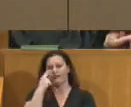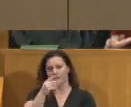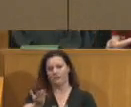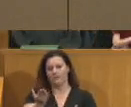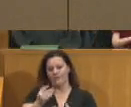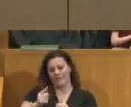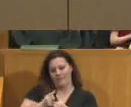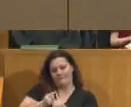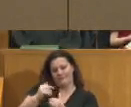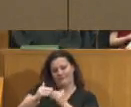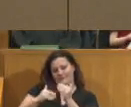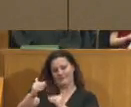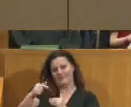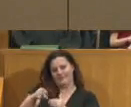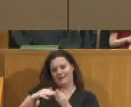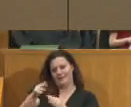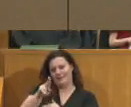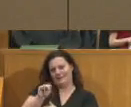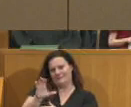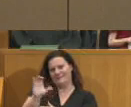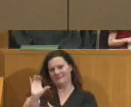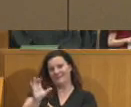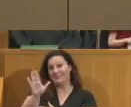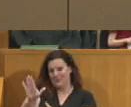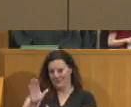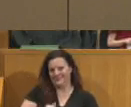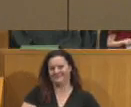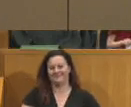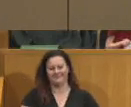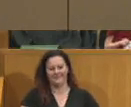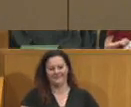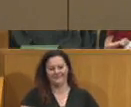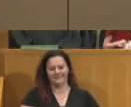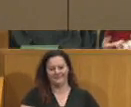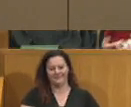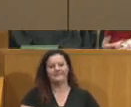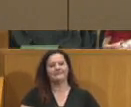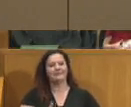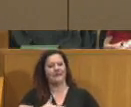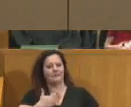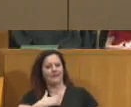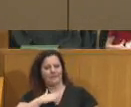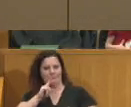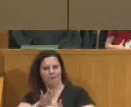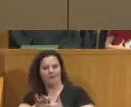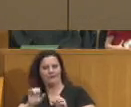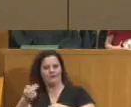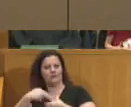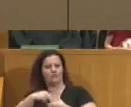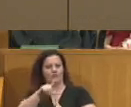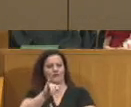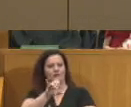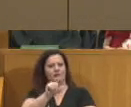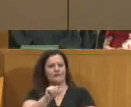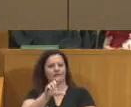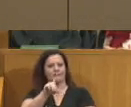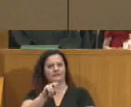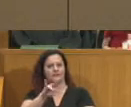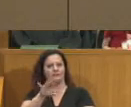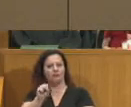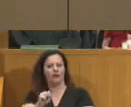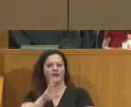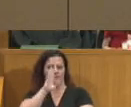countless others who felt the heartbreak of that evening. And you've stood with your student body every step of the way.